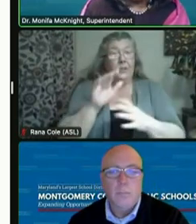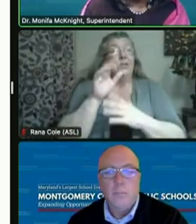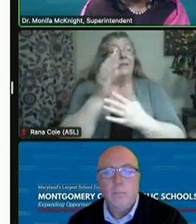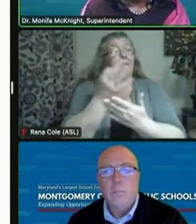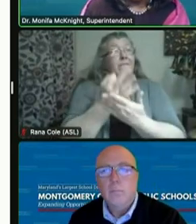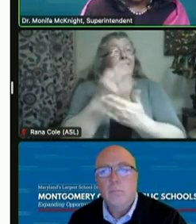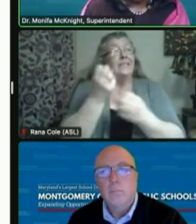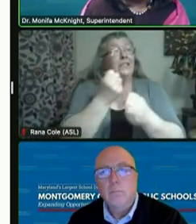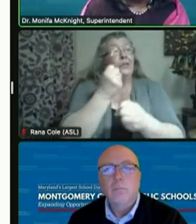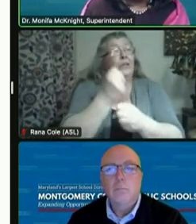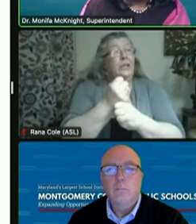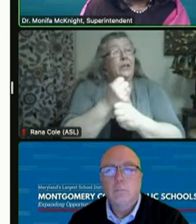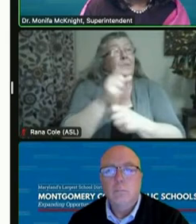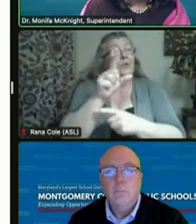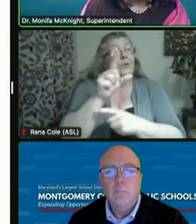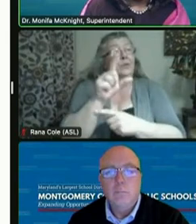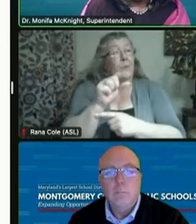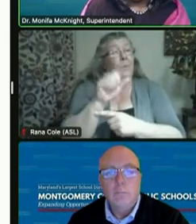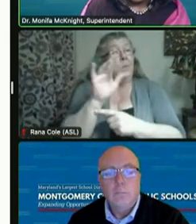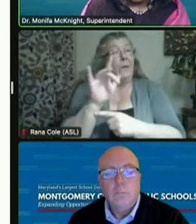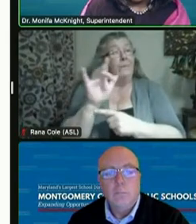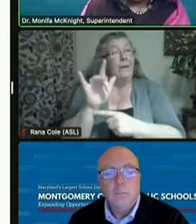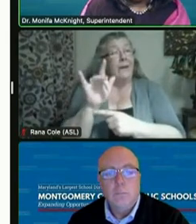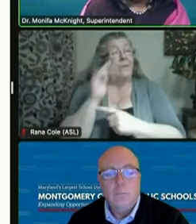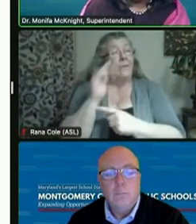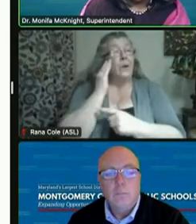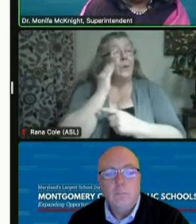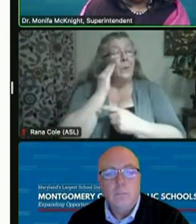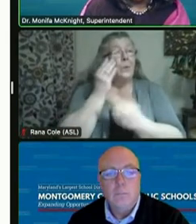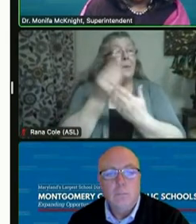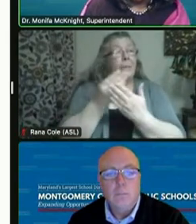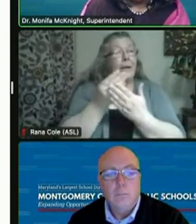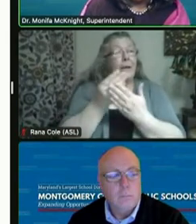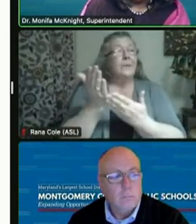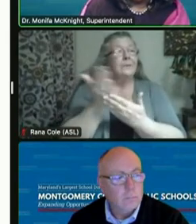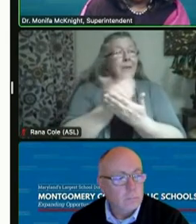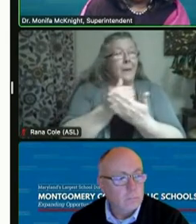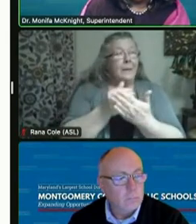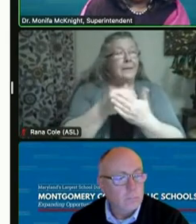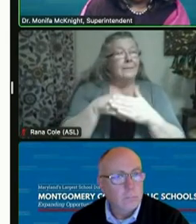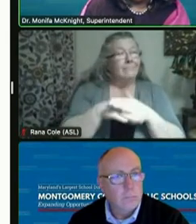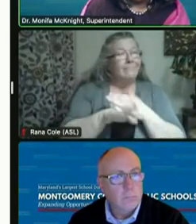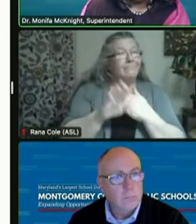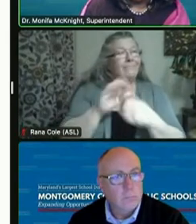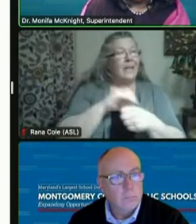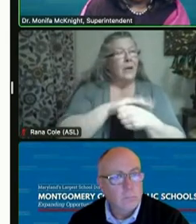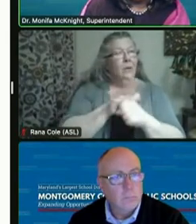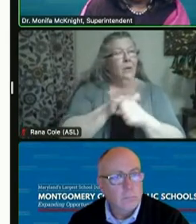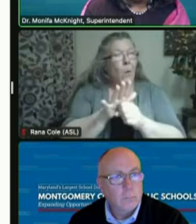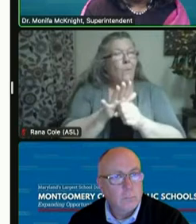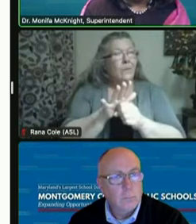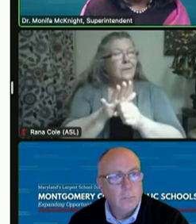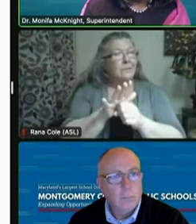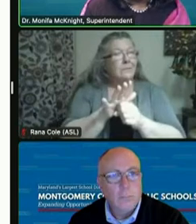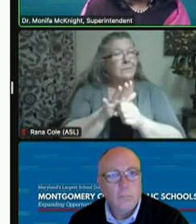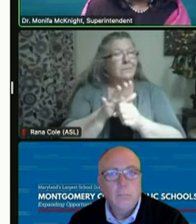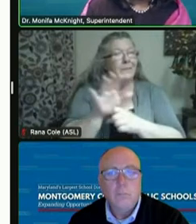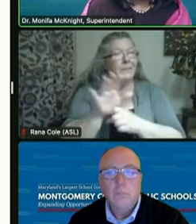federal funding would come in during COVID-19, but you all can attest to this, as I know you know it very